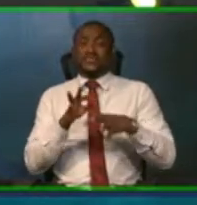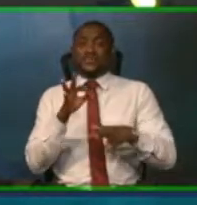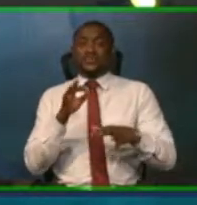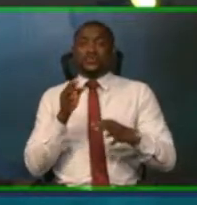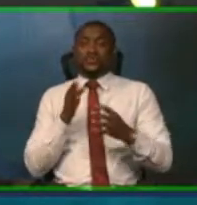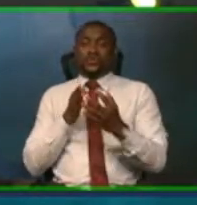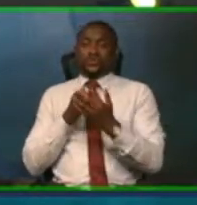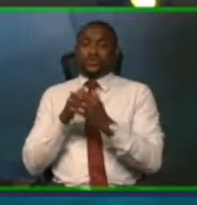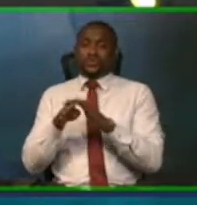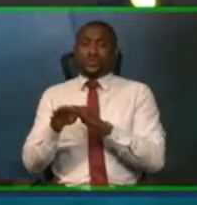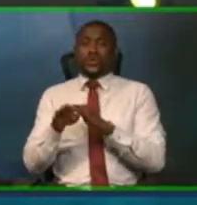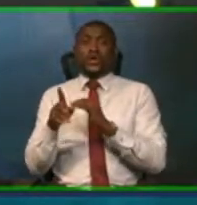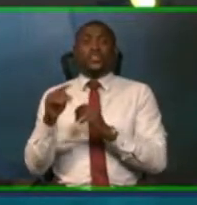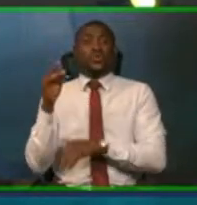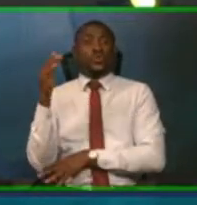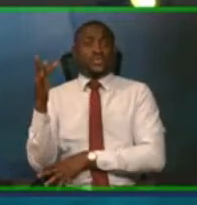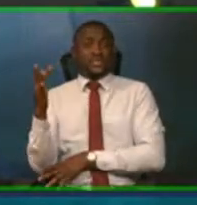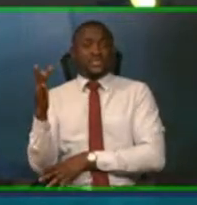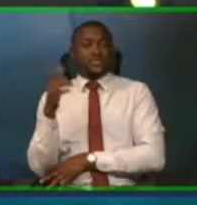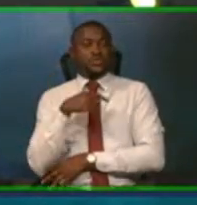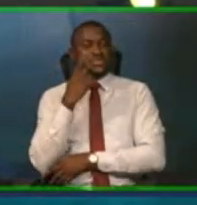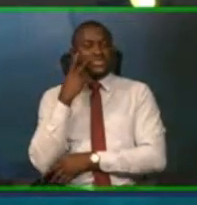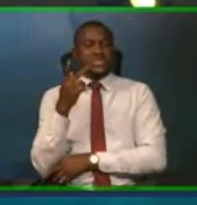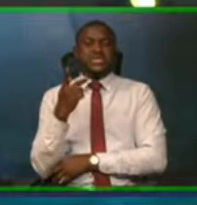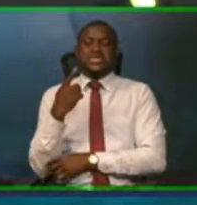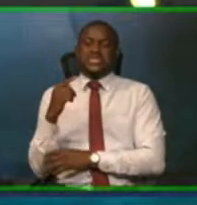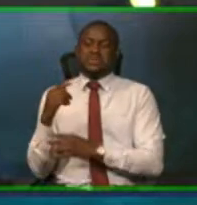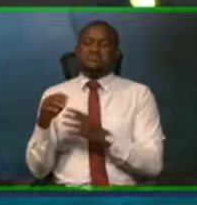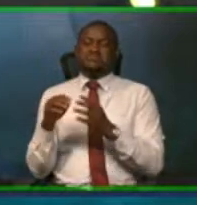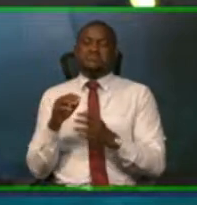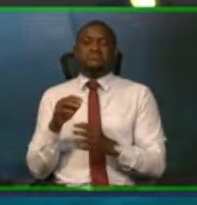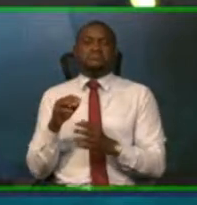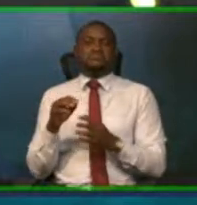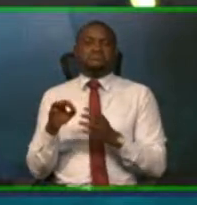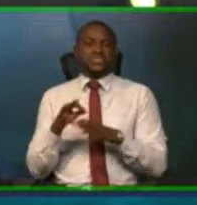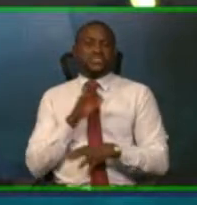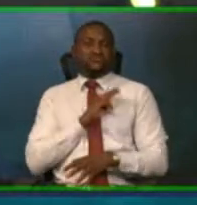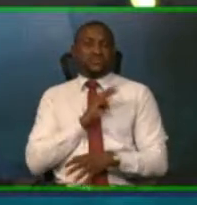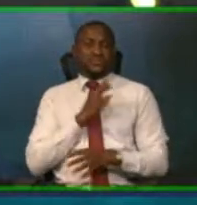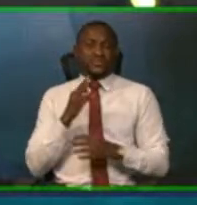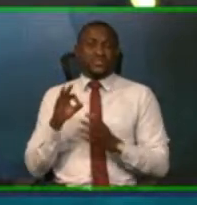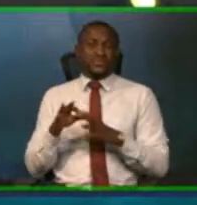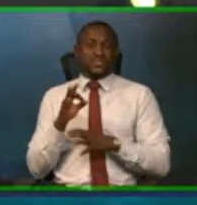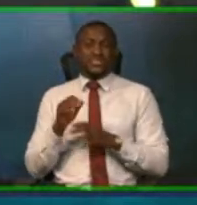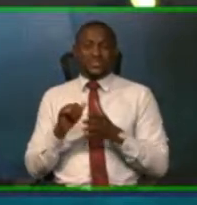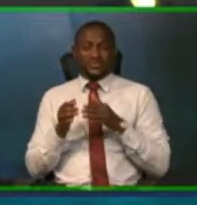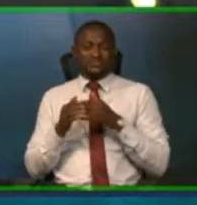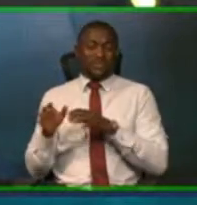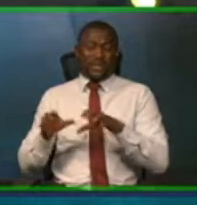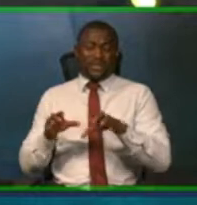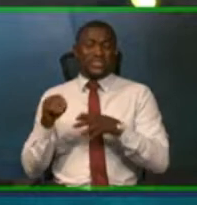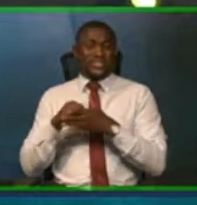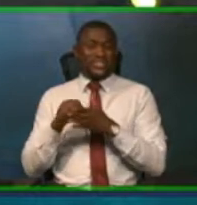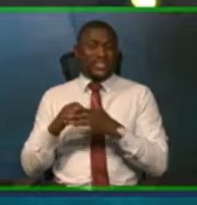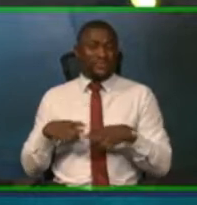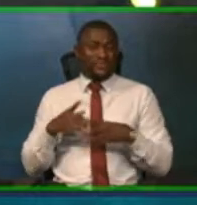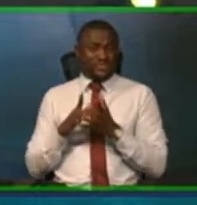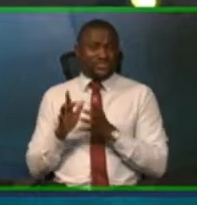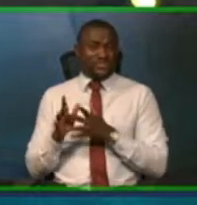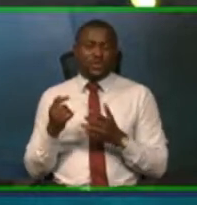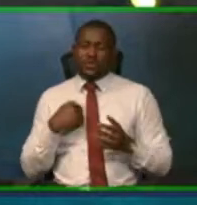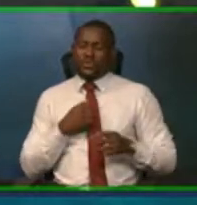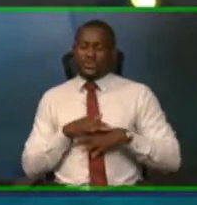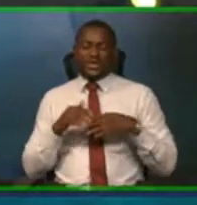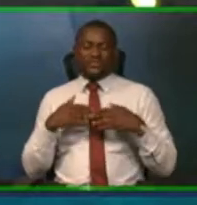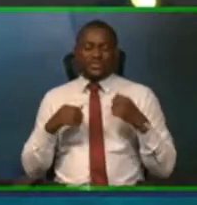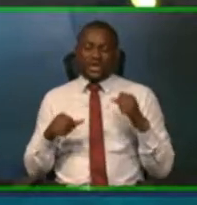the Spirit at work in the life of this Jesus. We're not in doubt as to his submission to the ministry